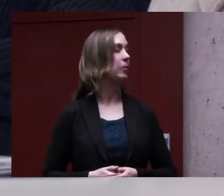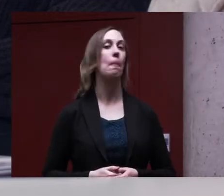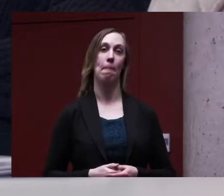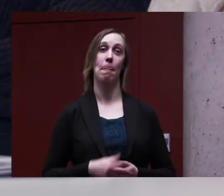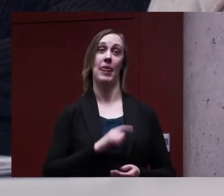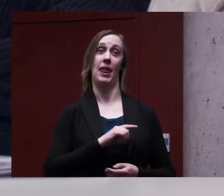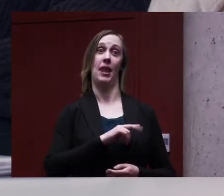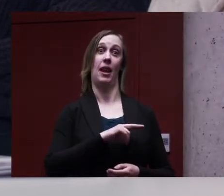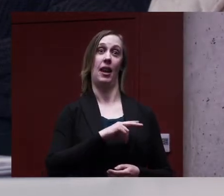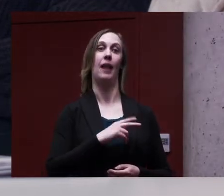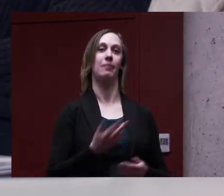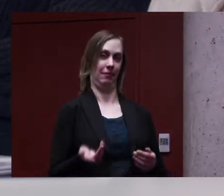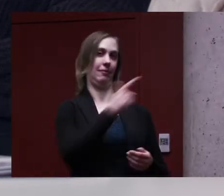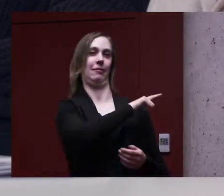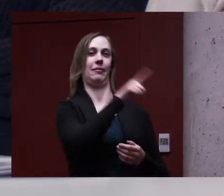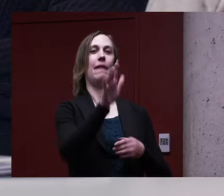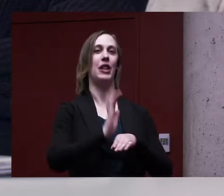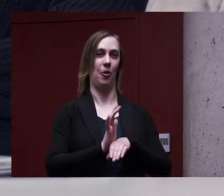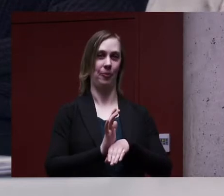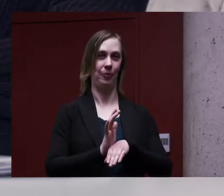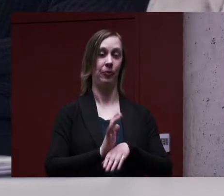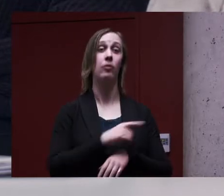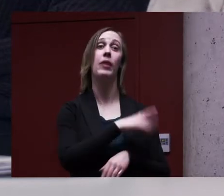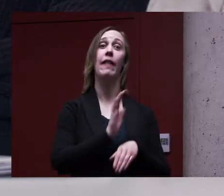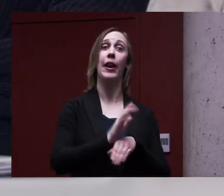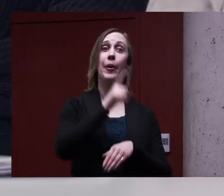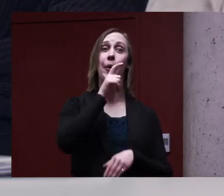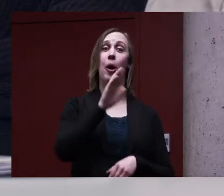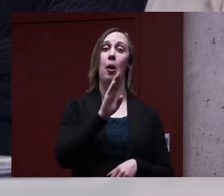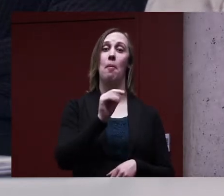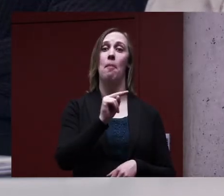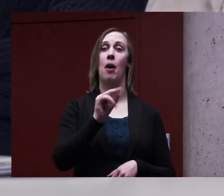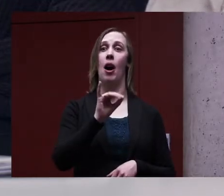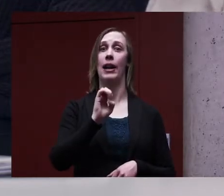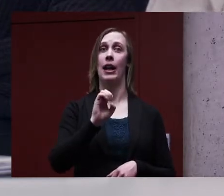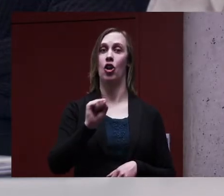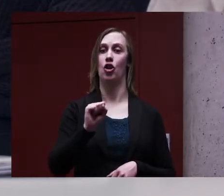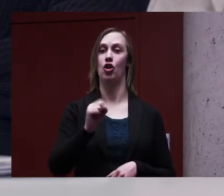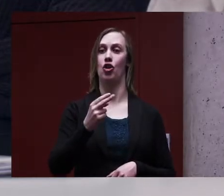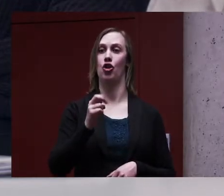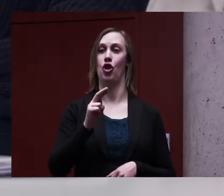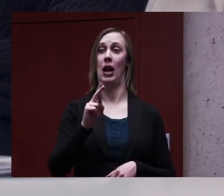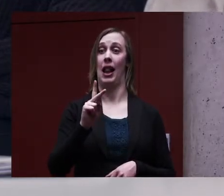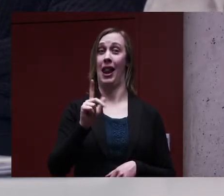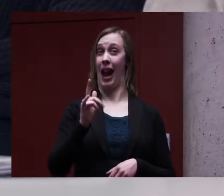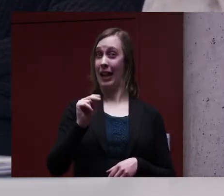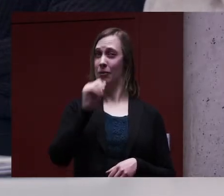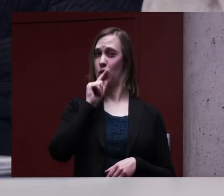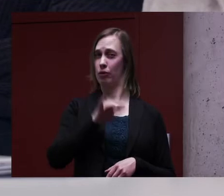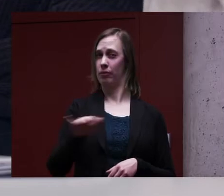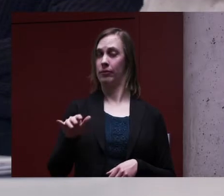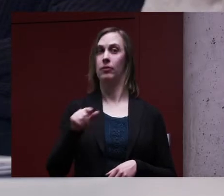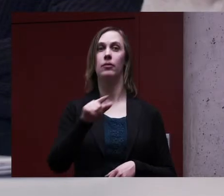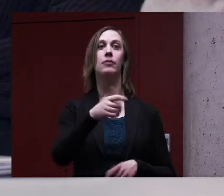Next, we're going to go back to video. This video that we have is Bonnie Sherr Klein, and Bonnie's a longtime filmmaker and directed a critically